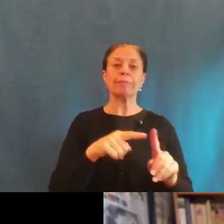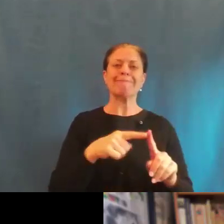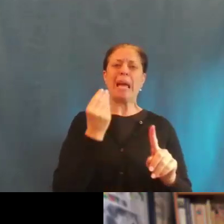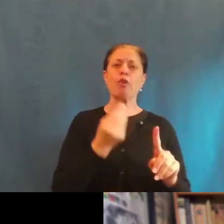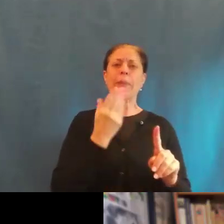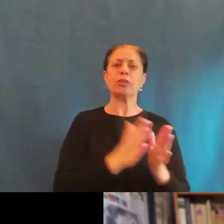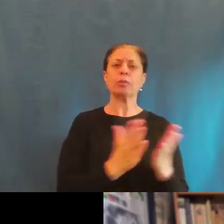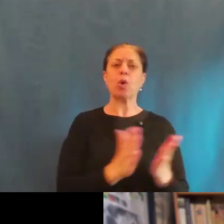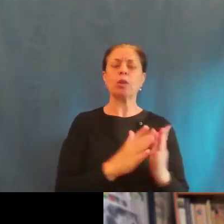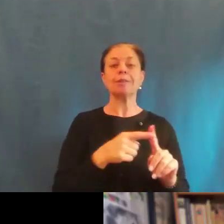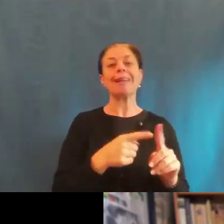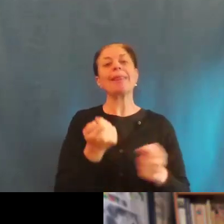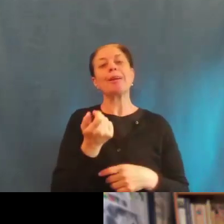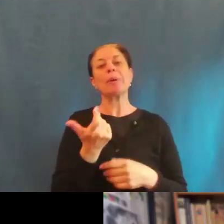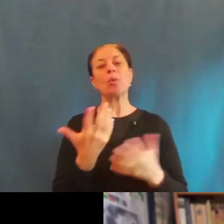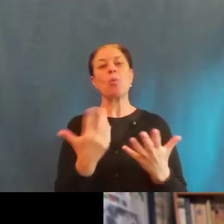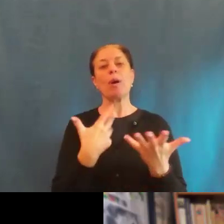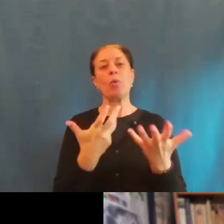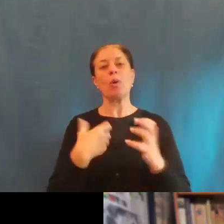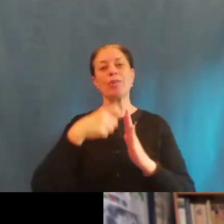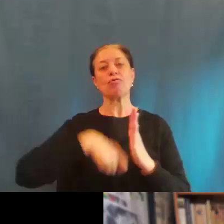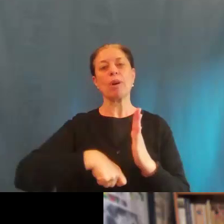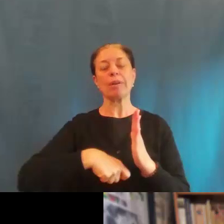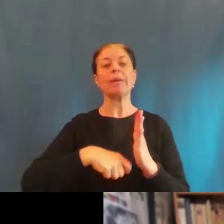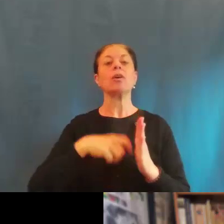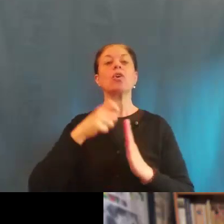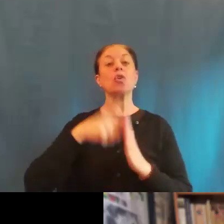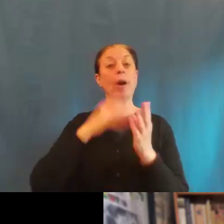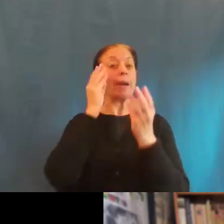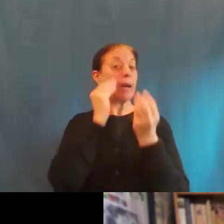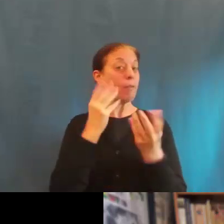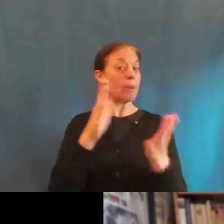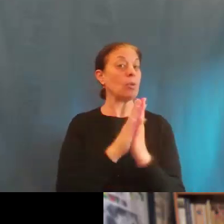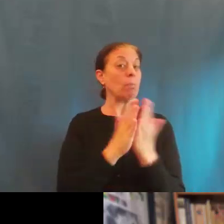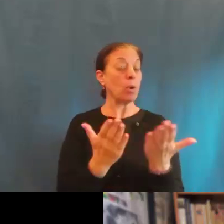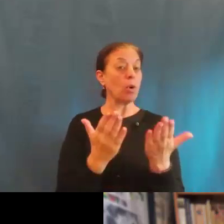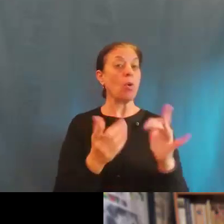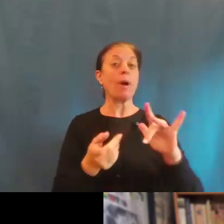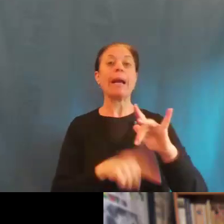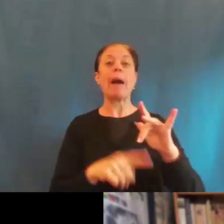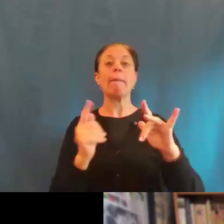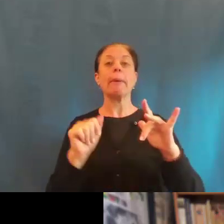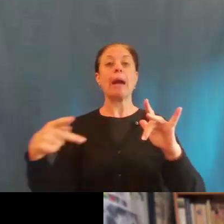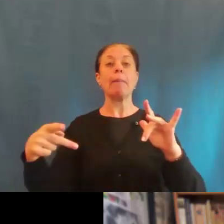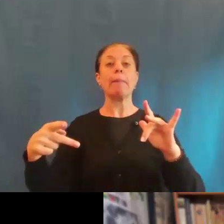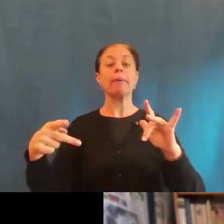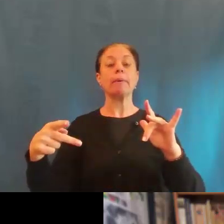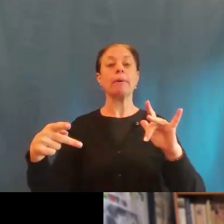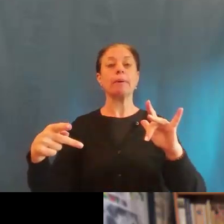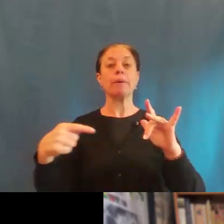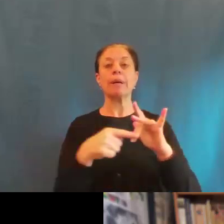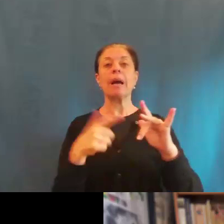And so a little bit of what I wanted to do was write an informational book where there's a gap where the information part should